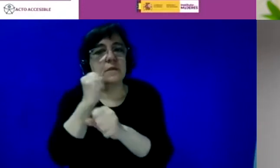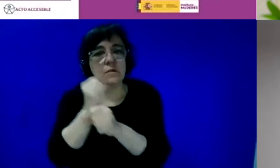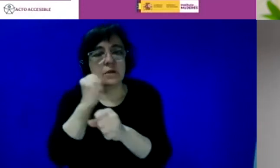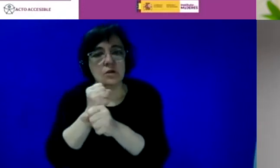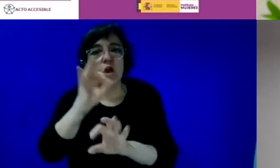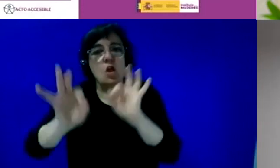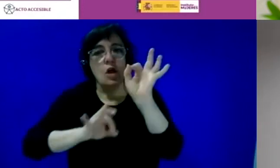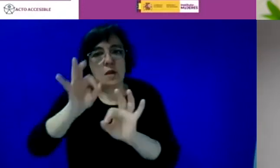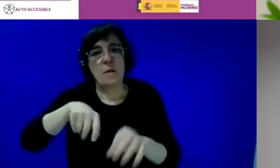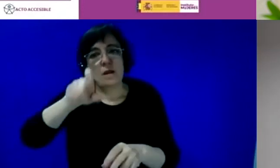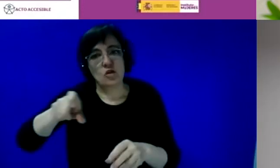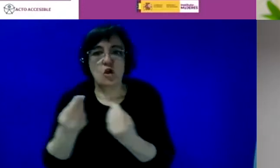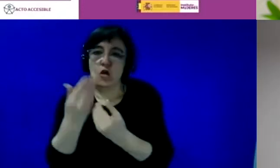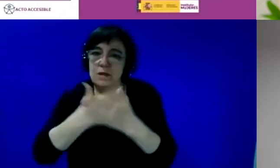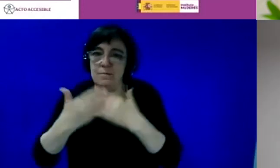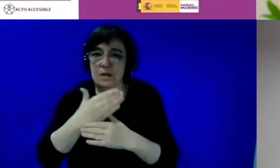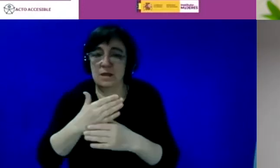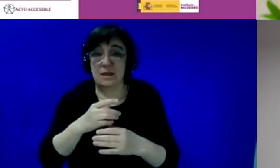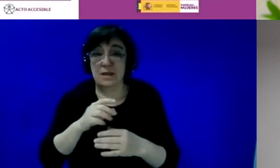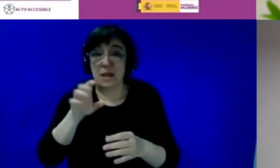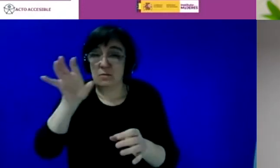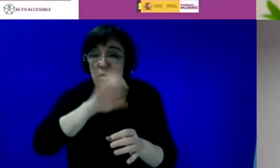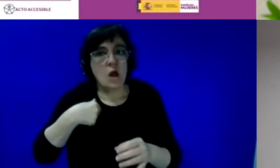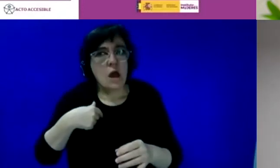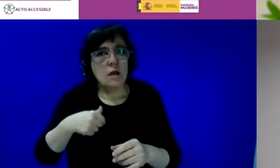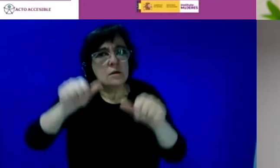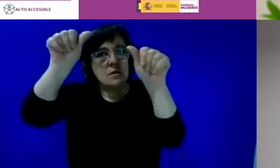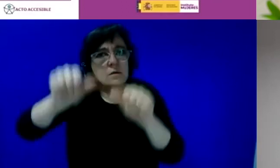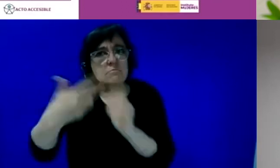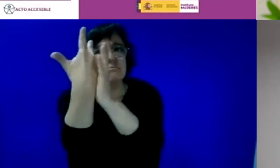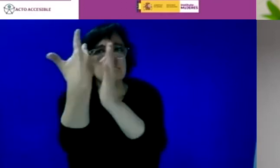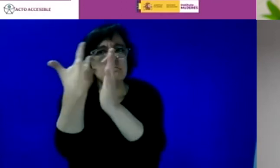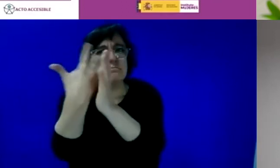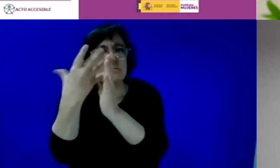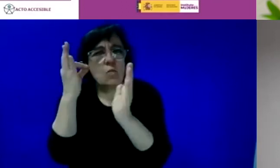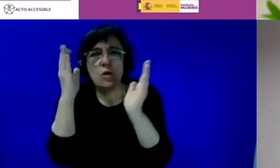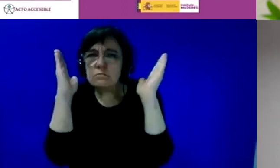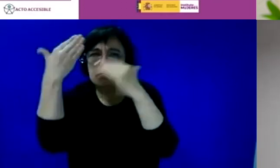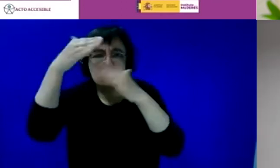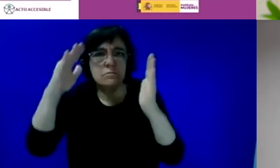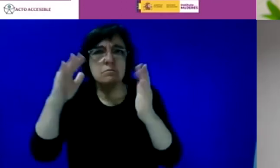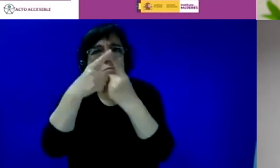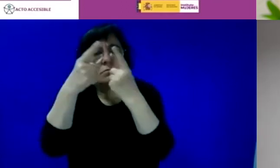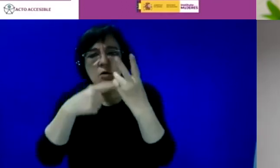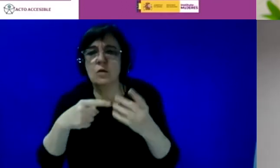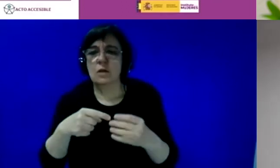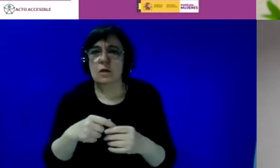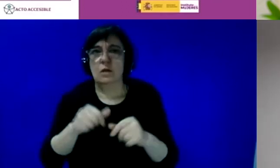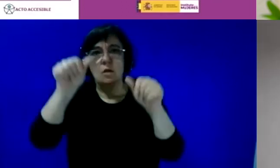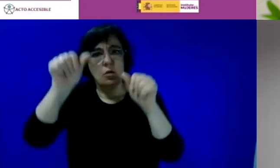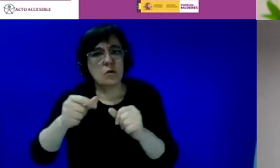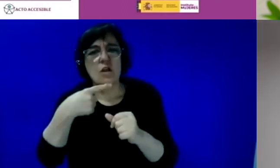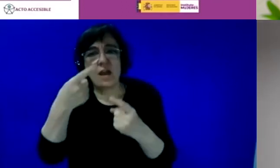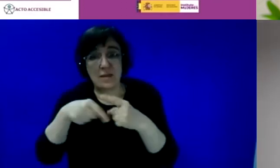So we're listening very carefully to everything that's been raised in the meeting today about the particular situation of women with disabilities.